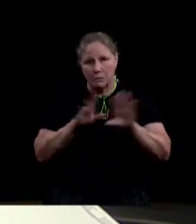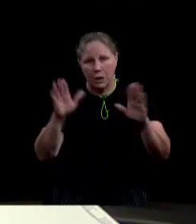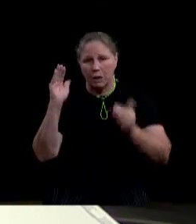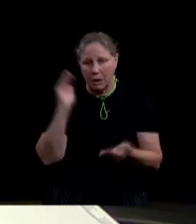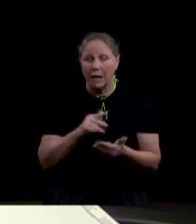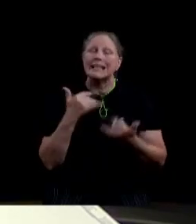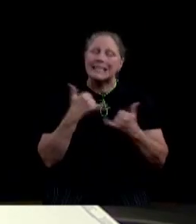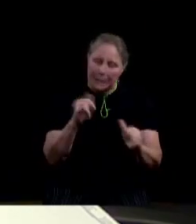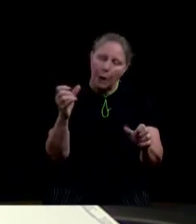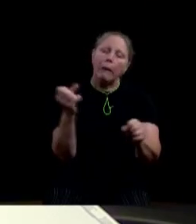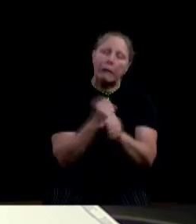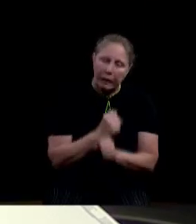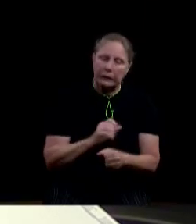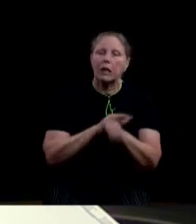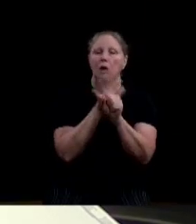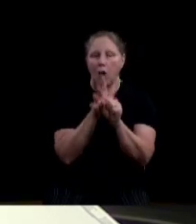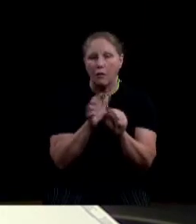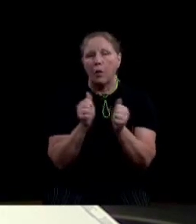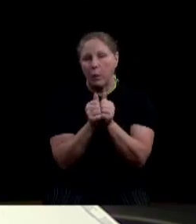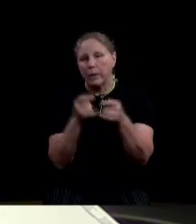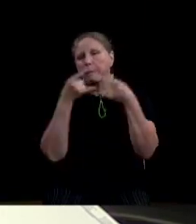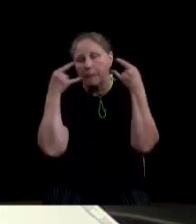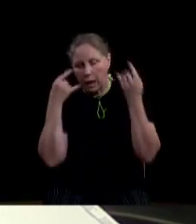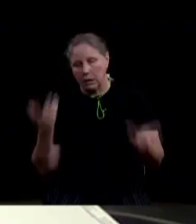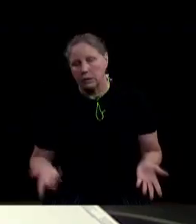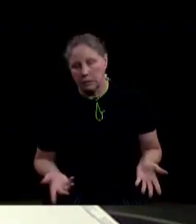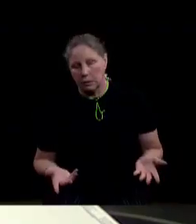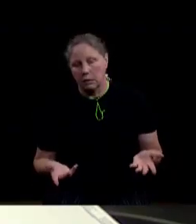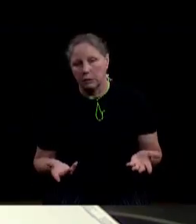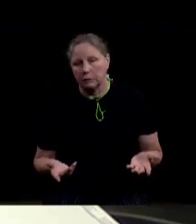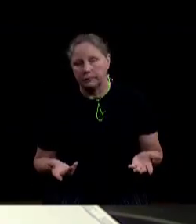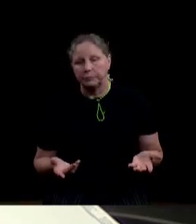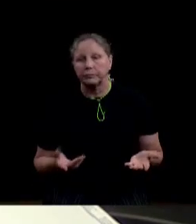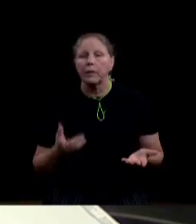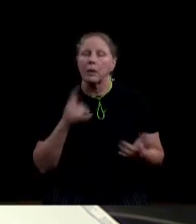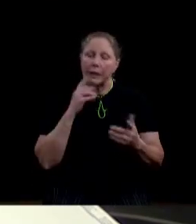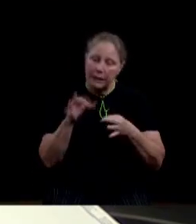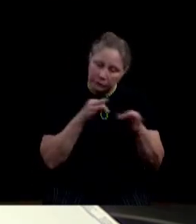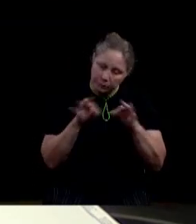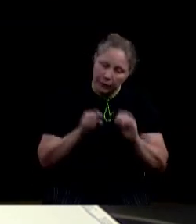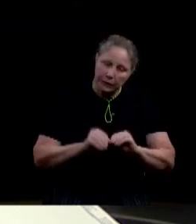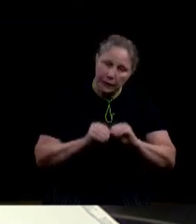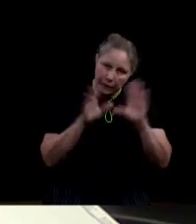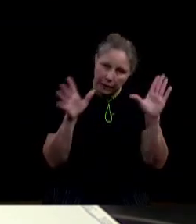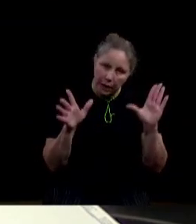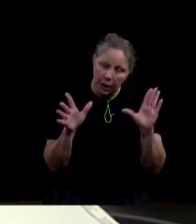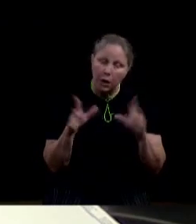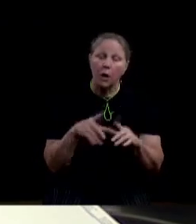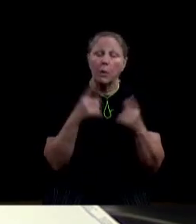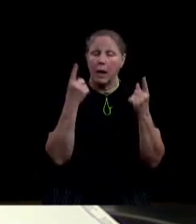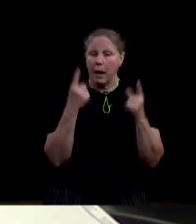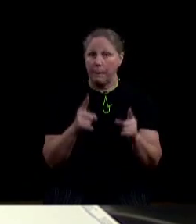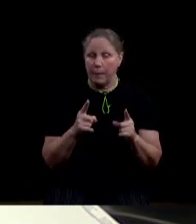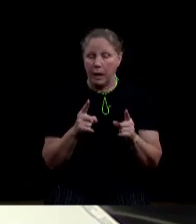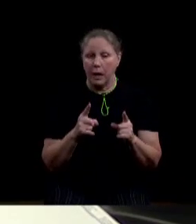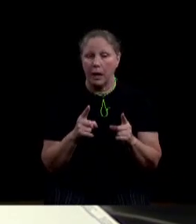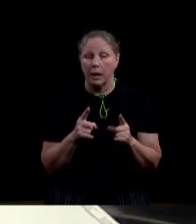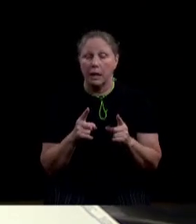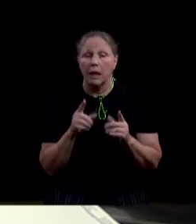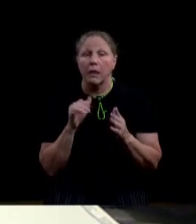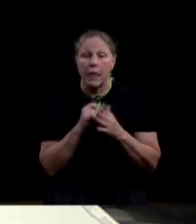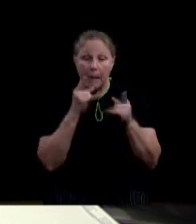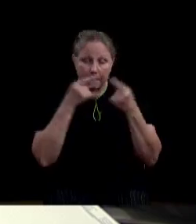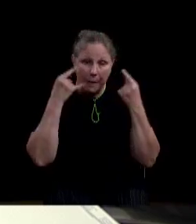This also needs clarification on when doing so poses a greater mental or health risk.